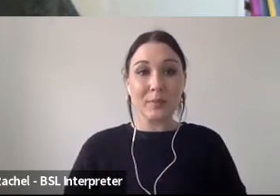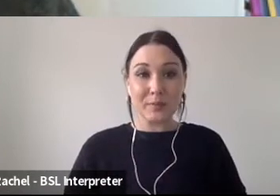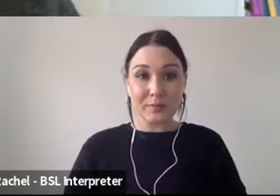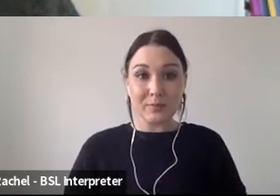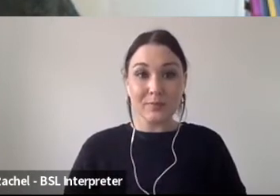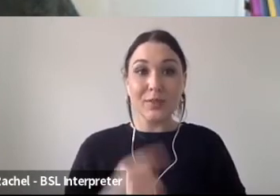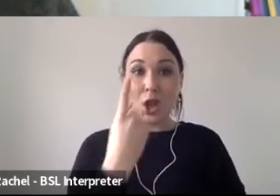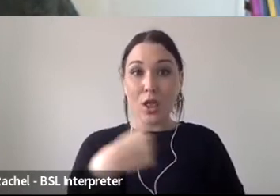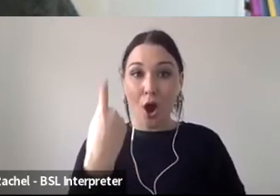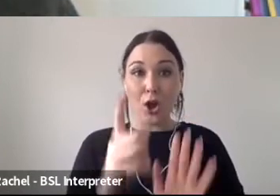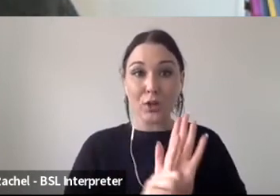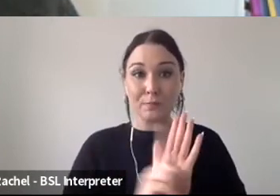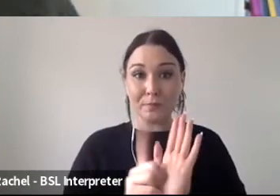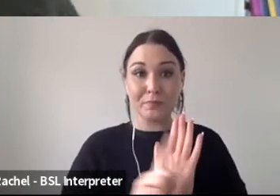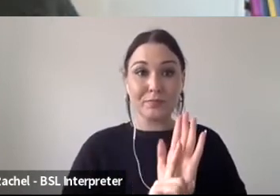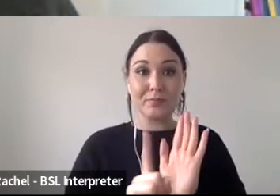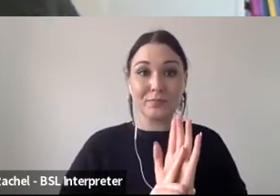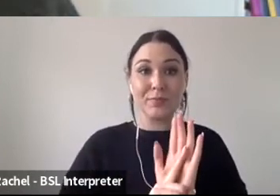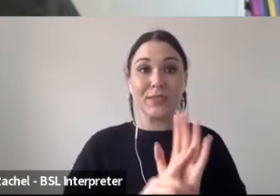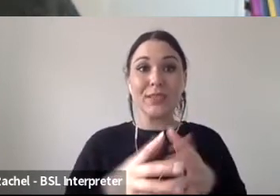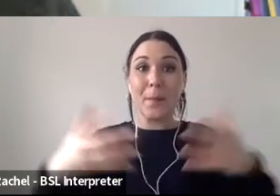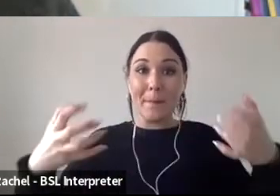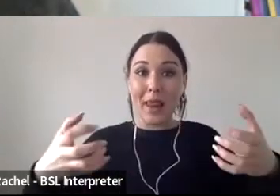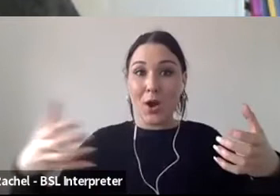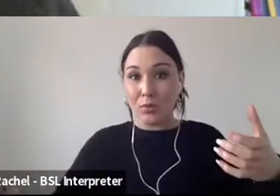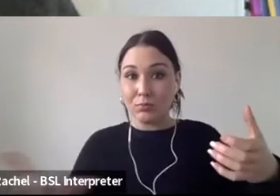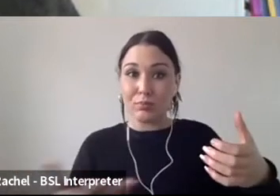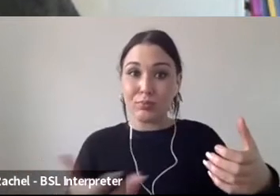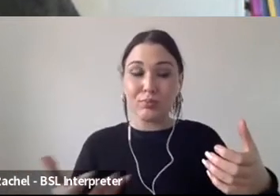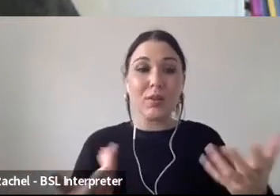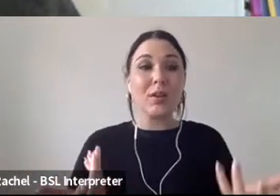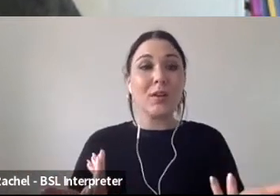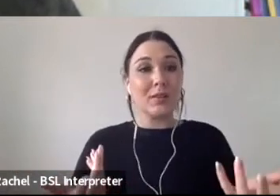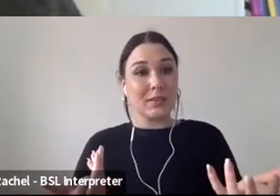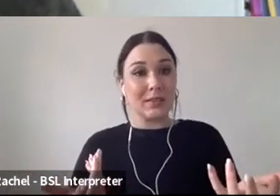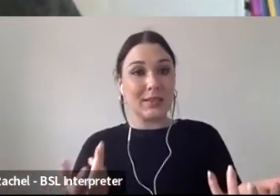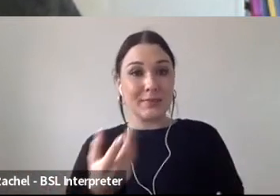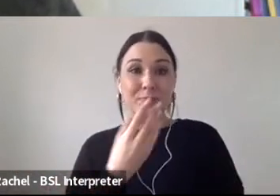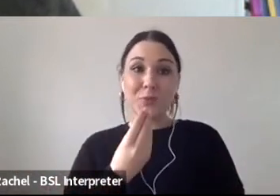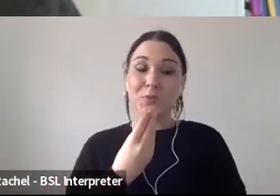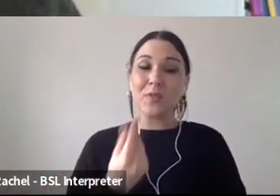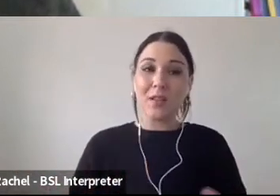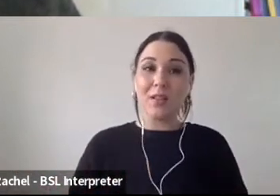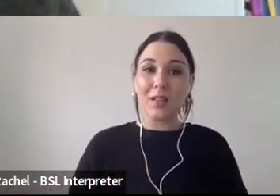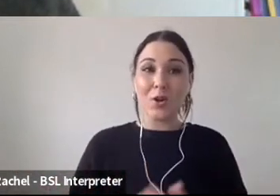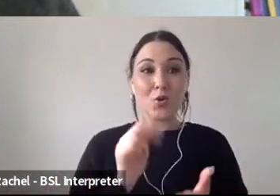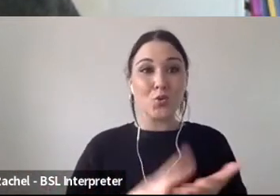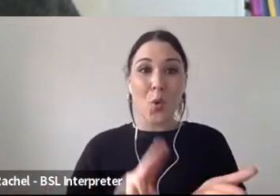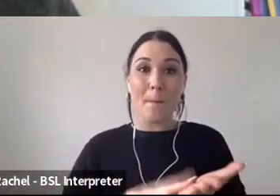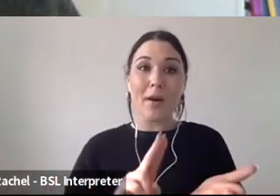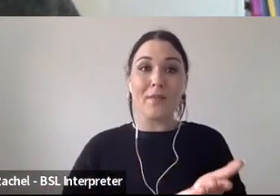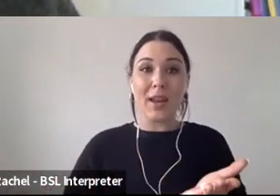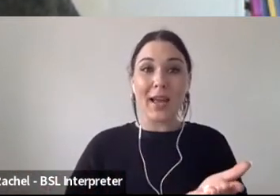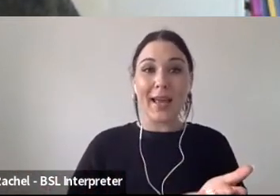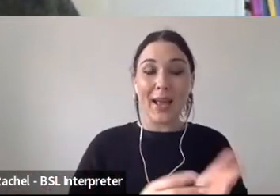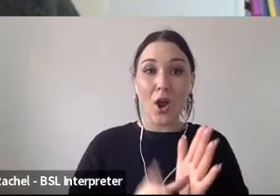vibrator which I can put under the pillow, and that's quite handy, because normally I have an alarm clock for an early